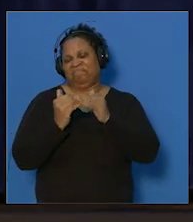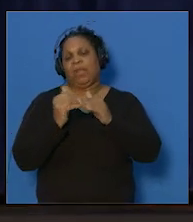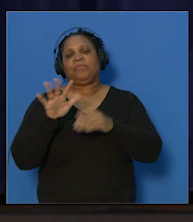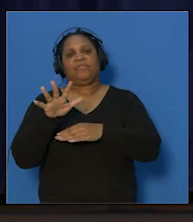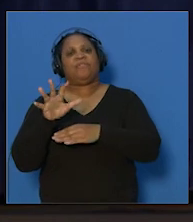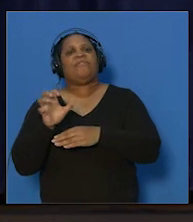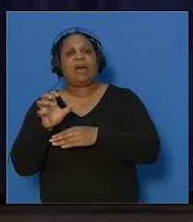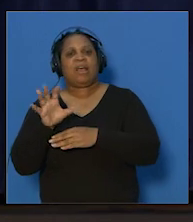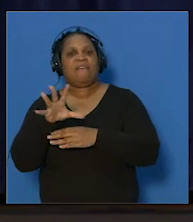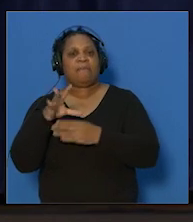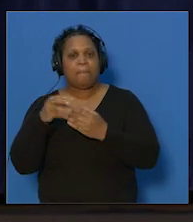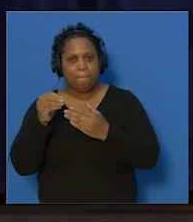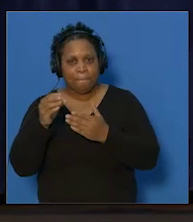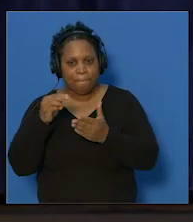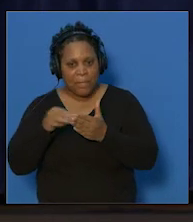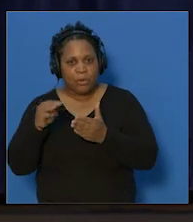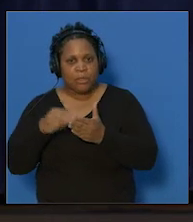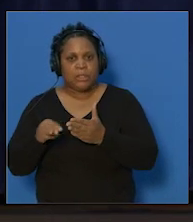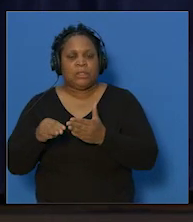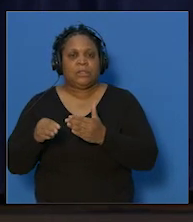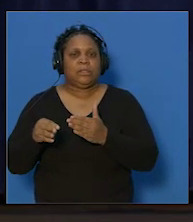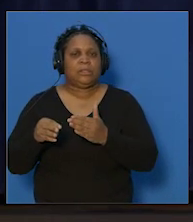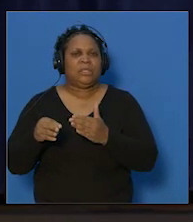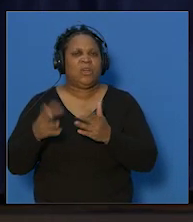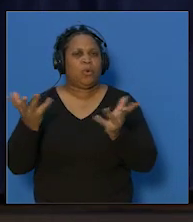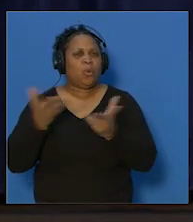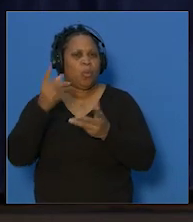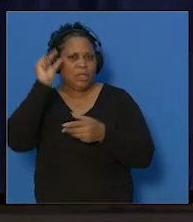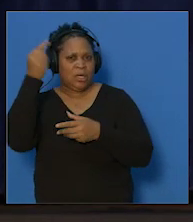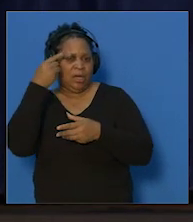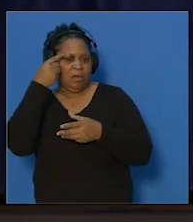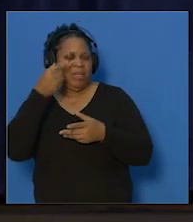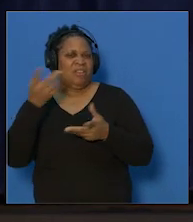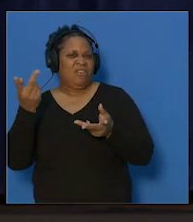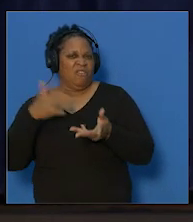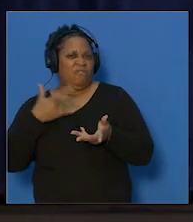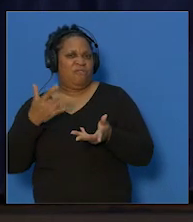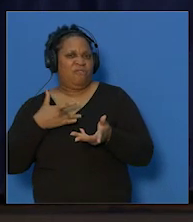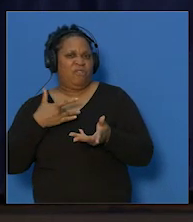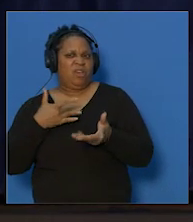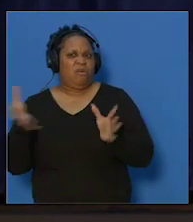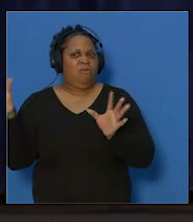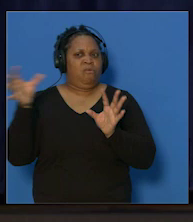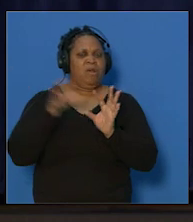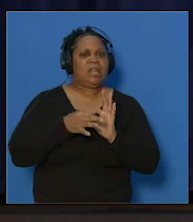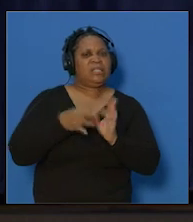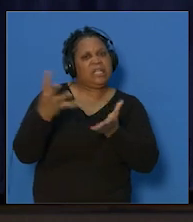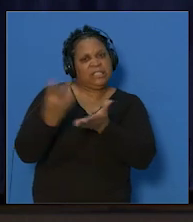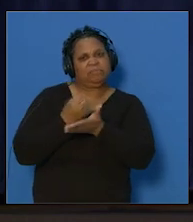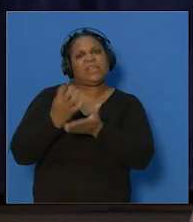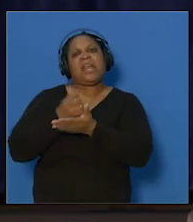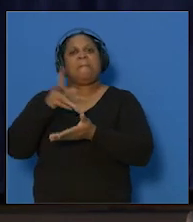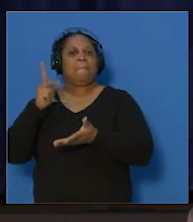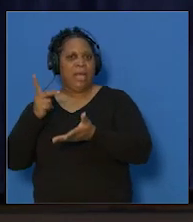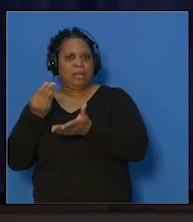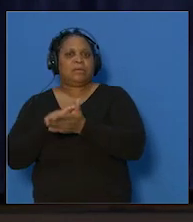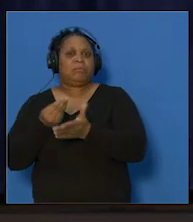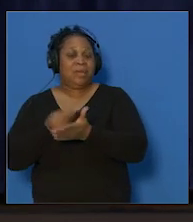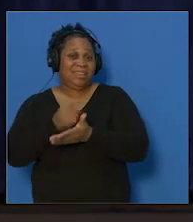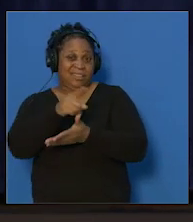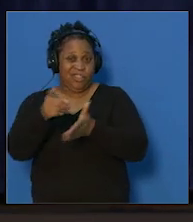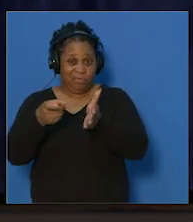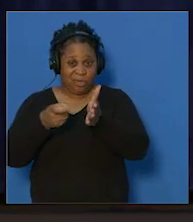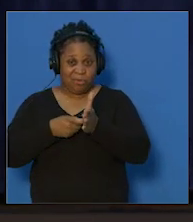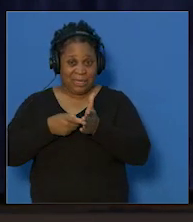what measures has this government determined will be necessary for a proper reconciliation of those funds? So, for example, will you be requesting